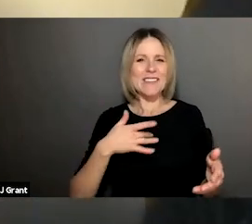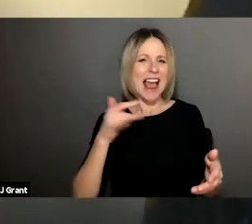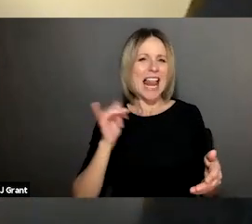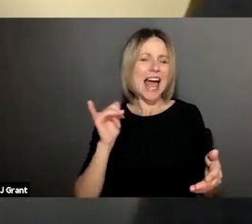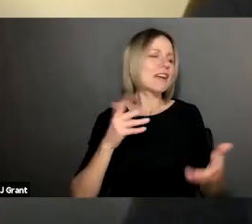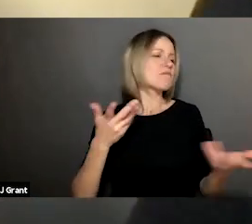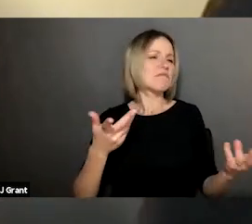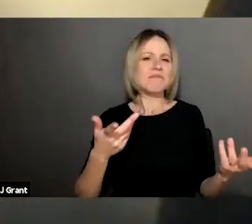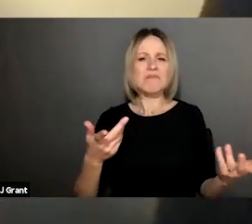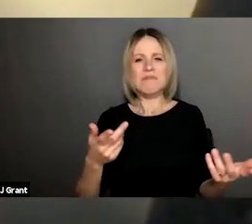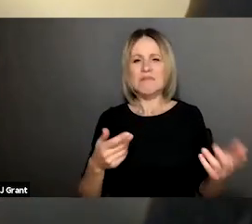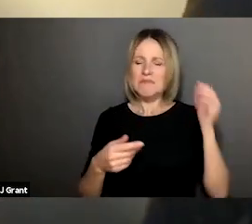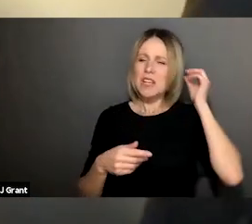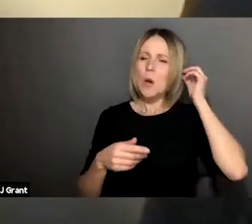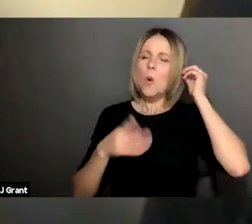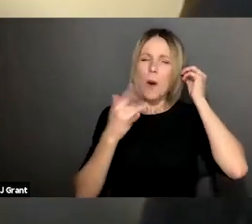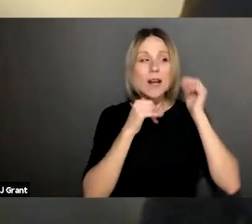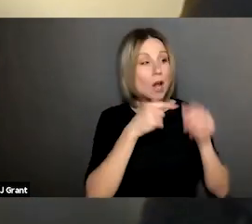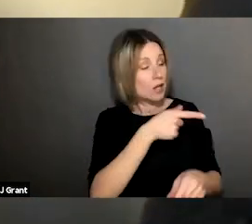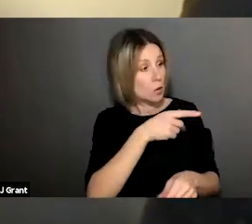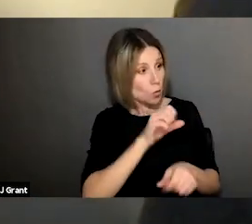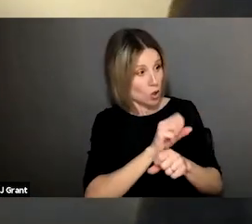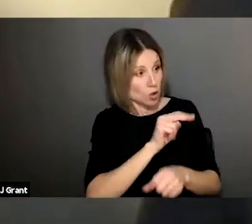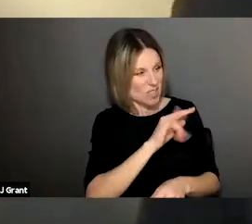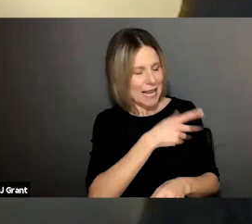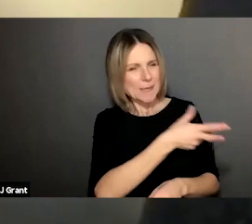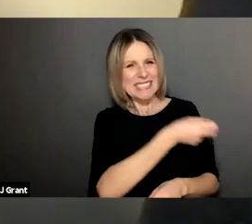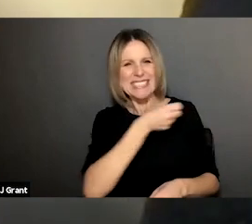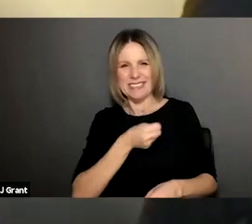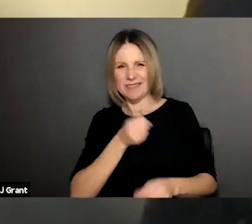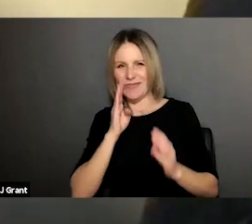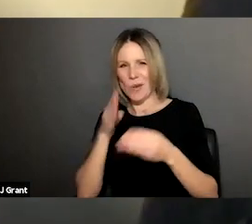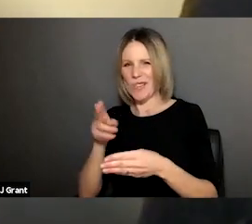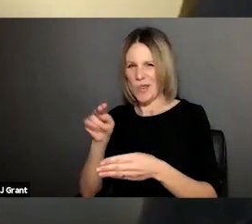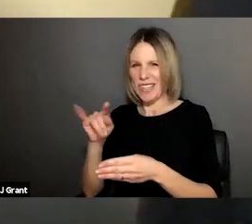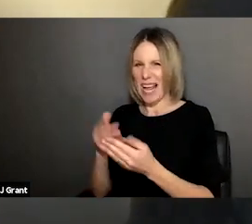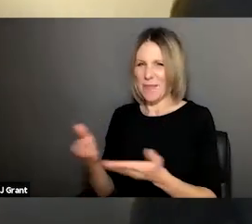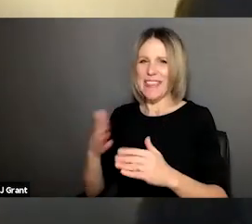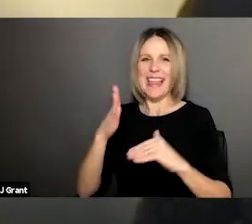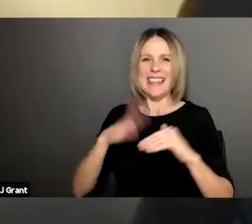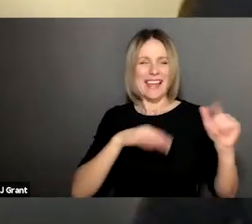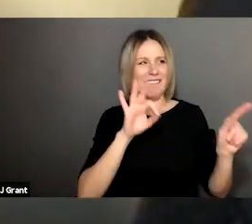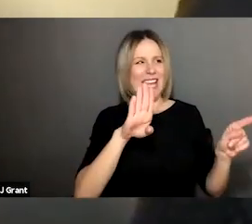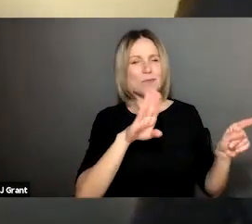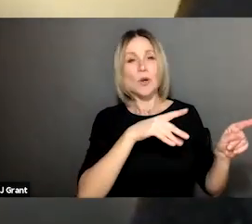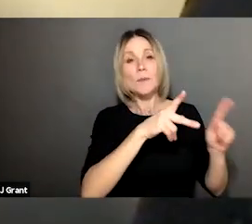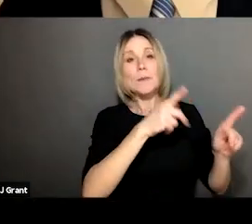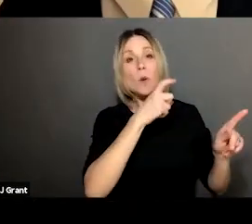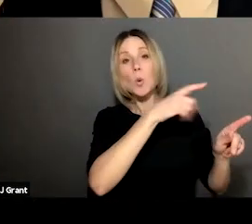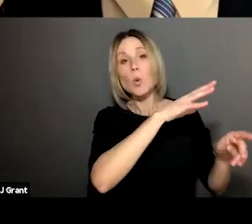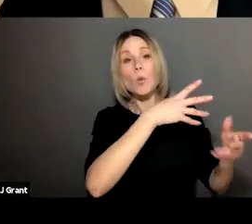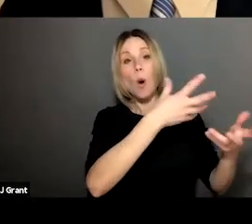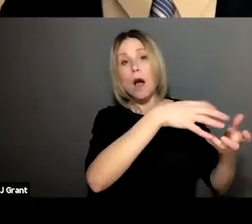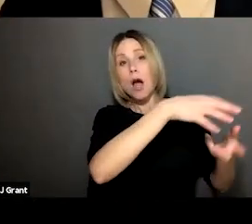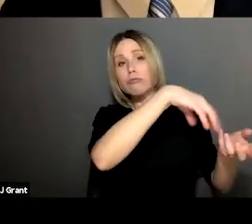employee of the New York Times, let's work on New York Times stuff and let people on Facebook worry about stuff on Facebook. Sure.